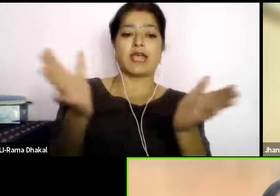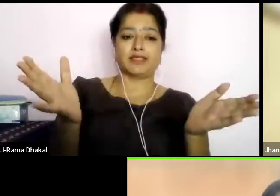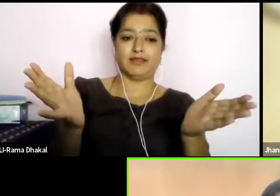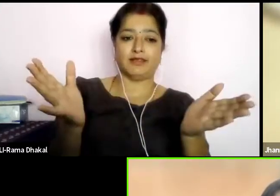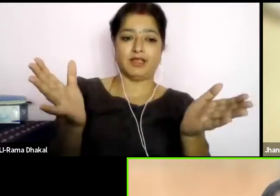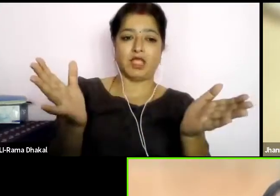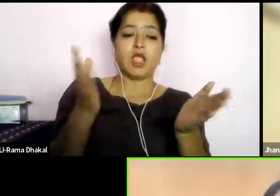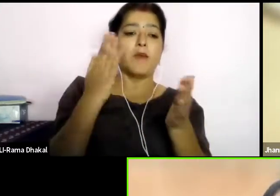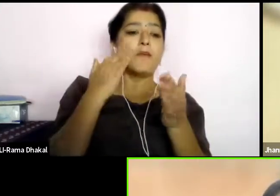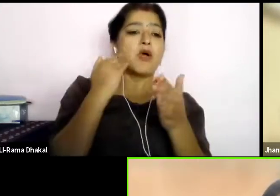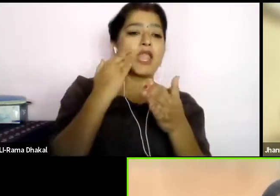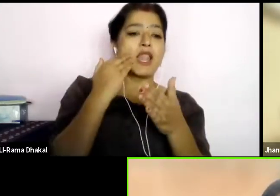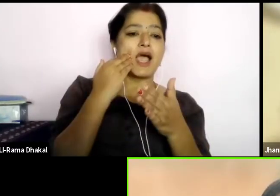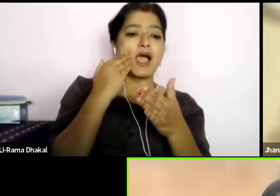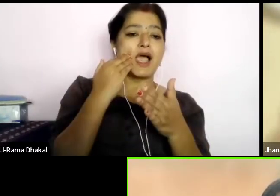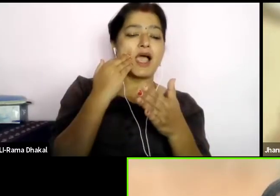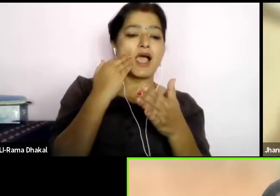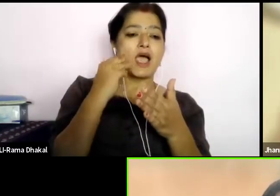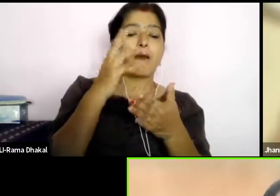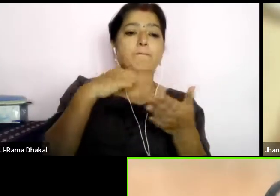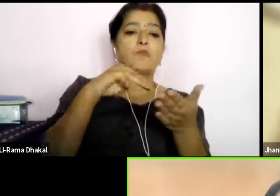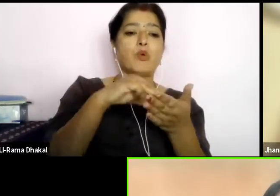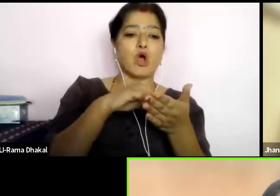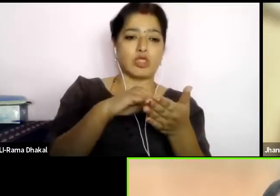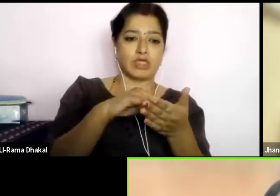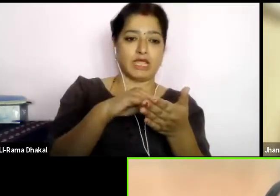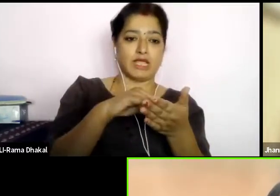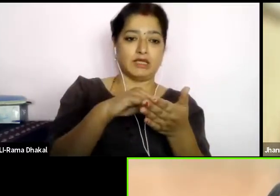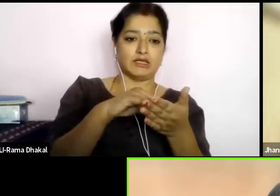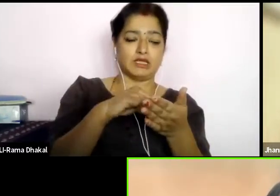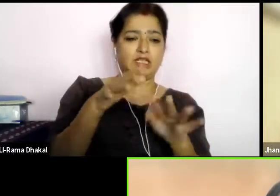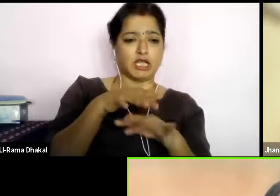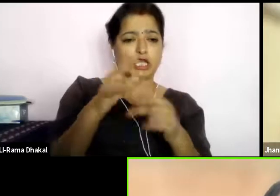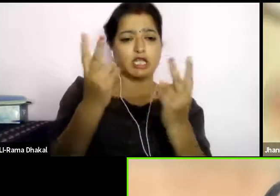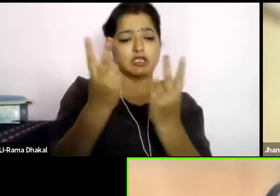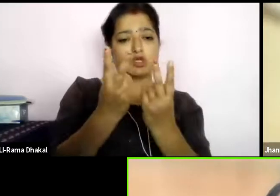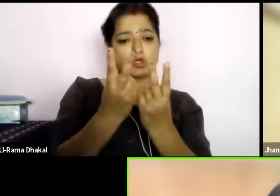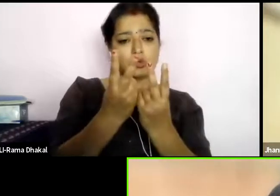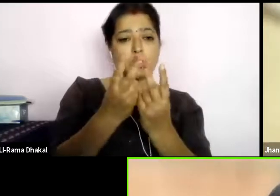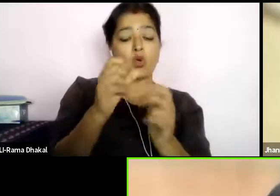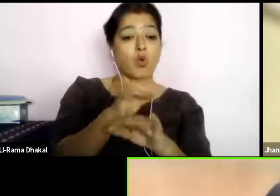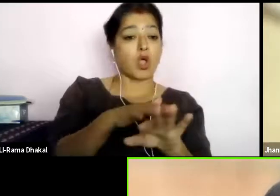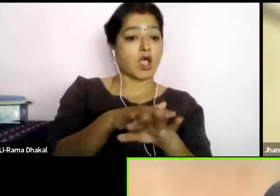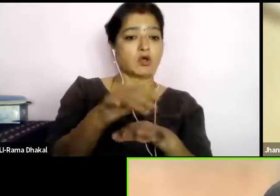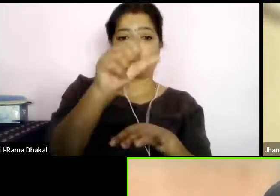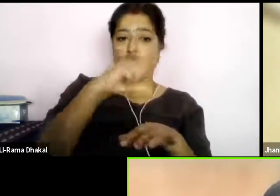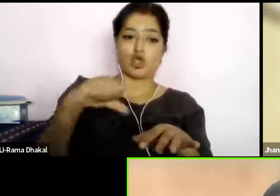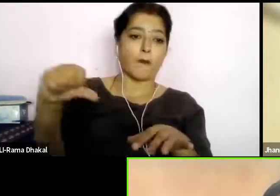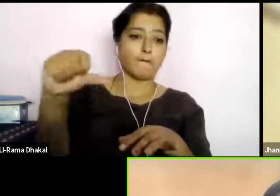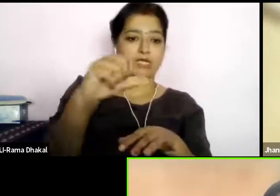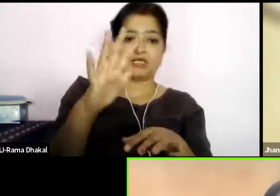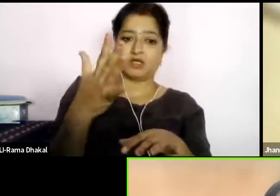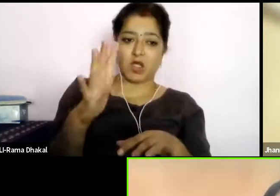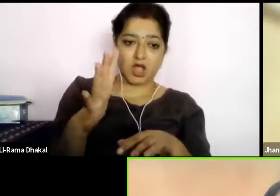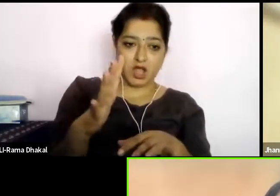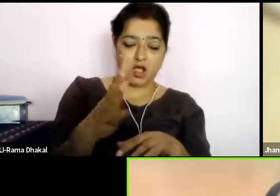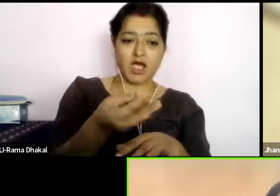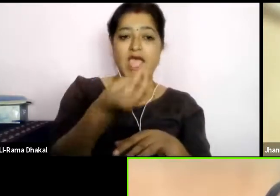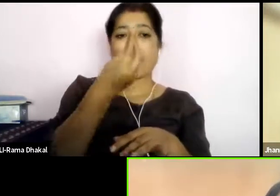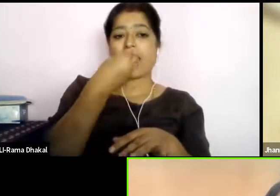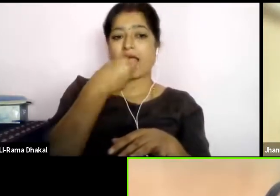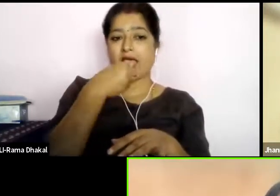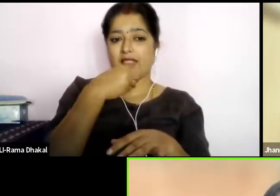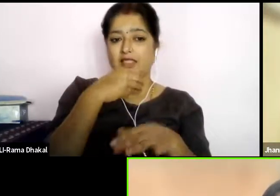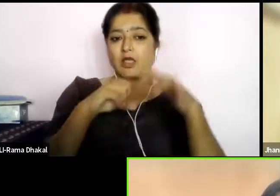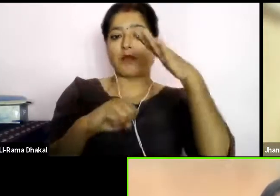1.1% rely on the forest. So this has a link with the climate change impact, because we